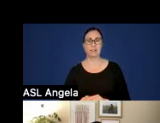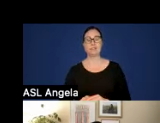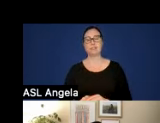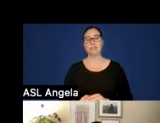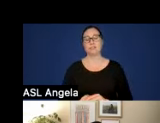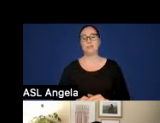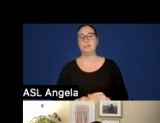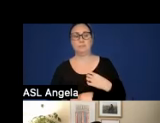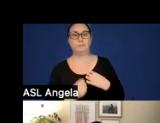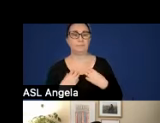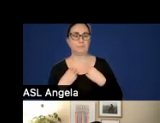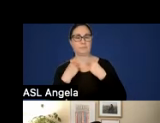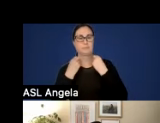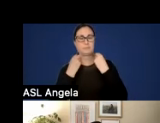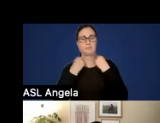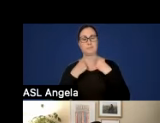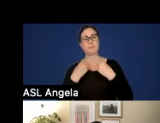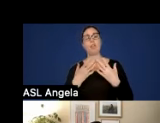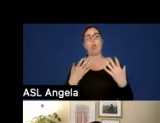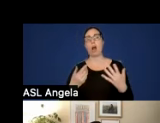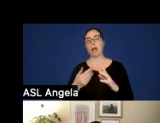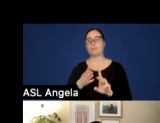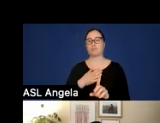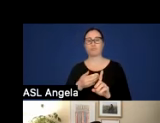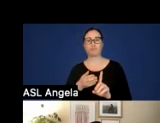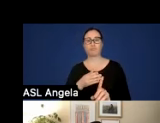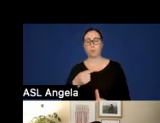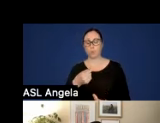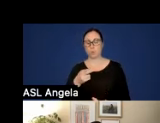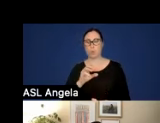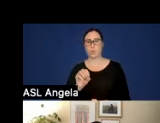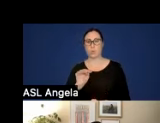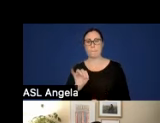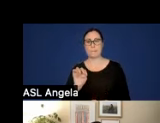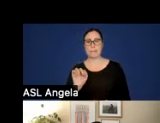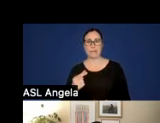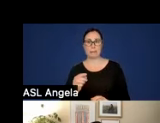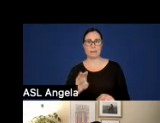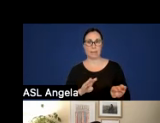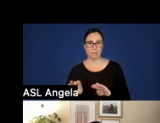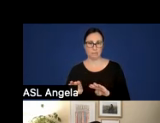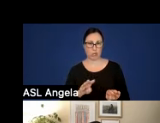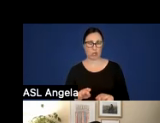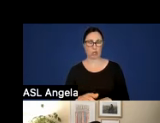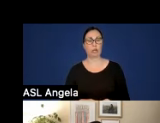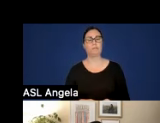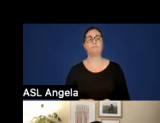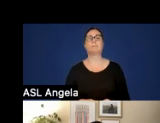If a lot of grooming behavior, little oversight, children with special